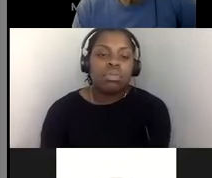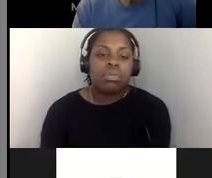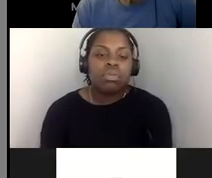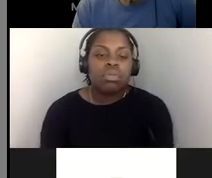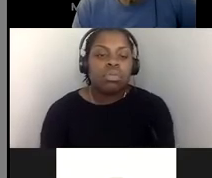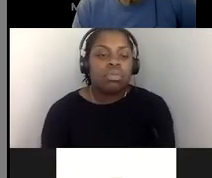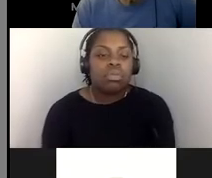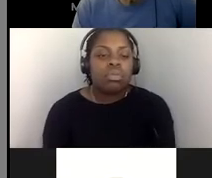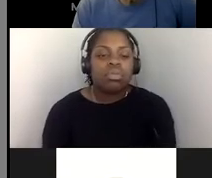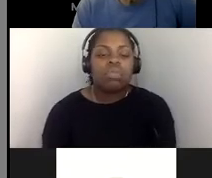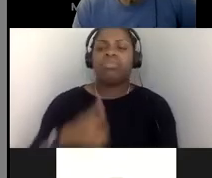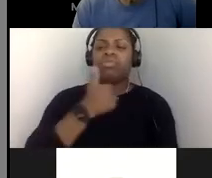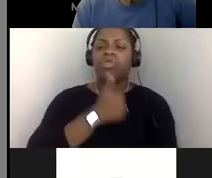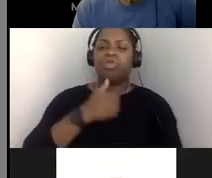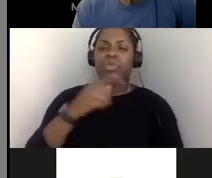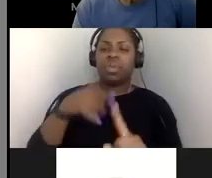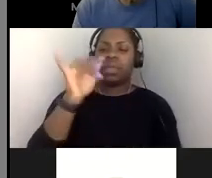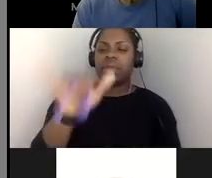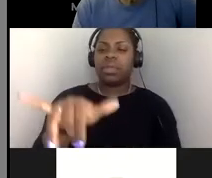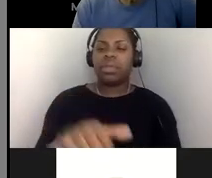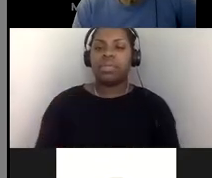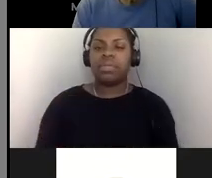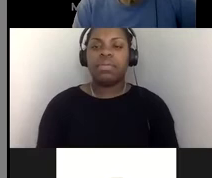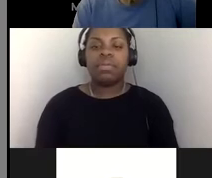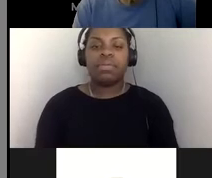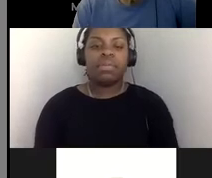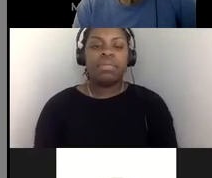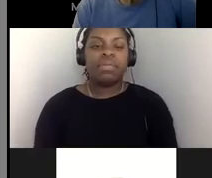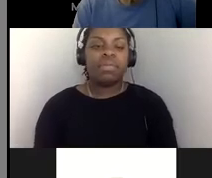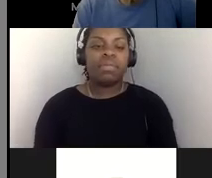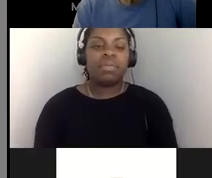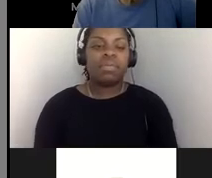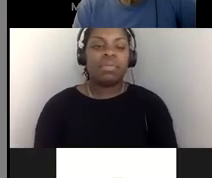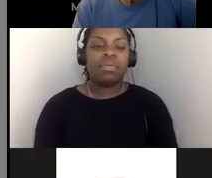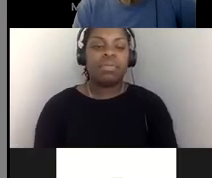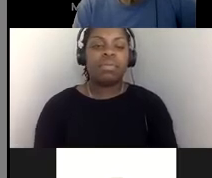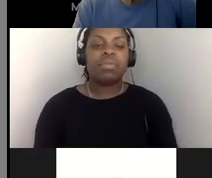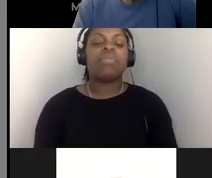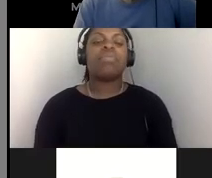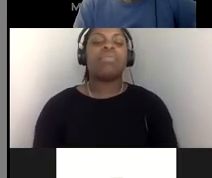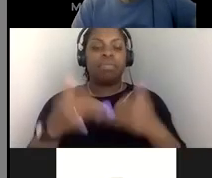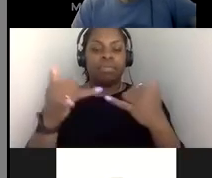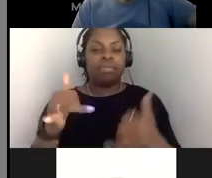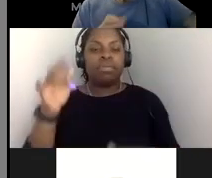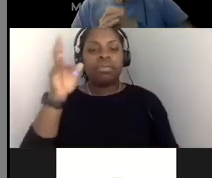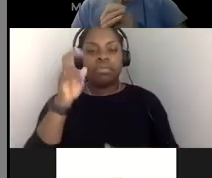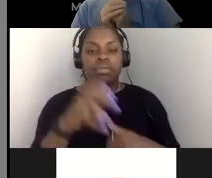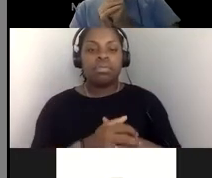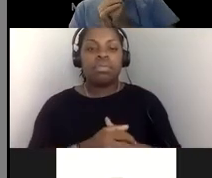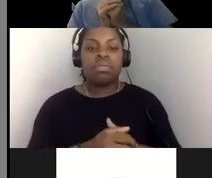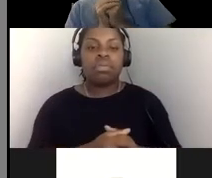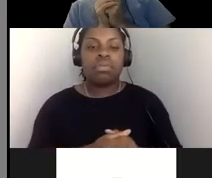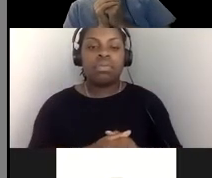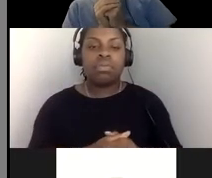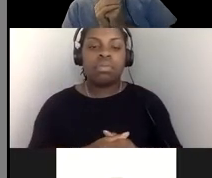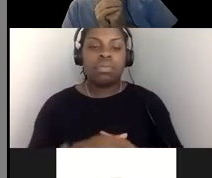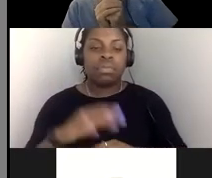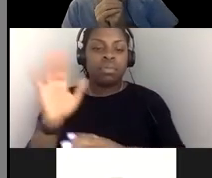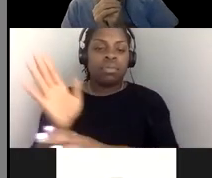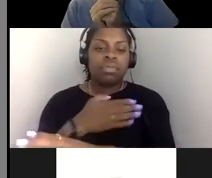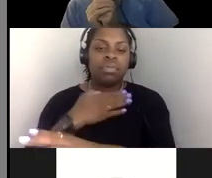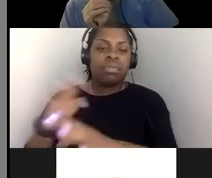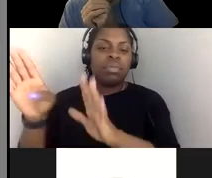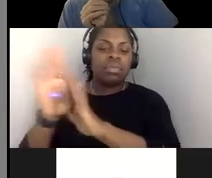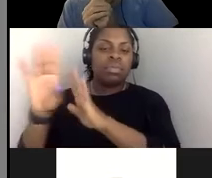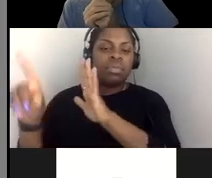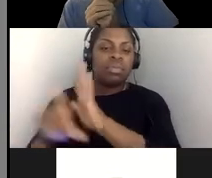So sorry about that. All right, here we go, one more time. First, I'm going to say my name is Ariana, and I'm 22